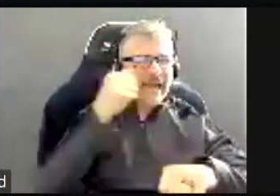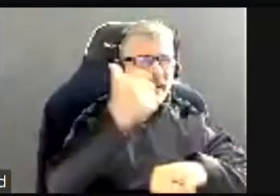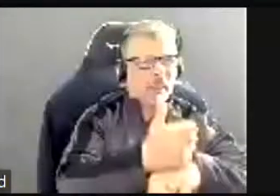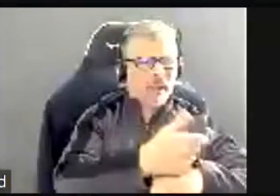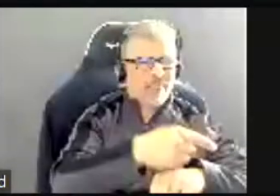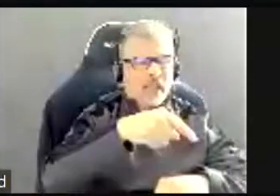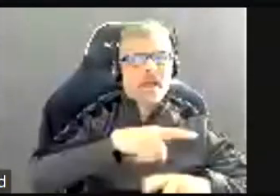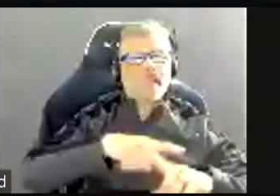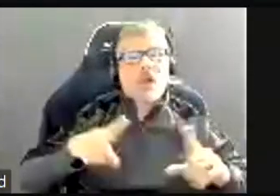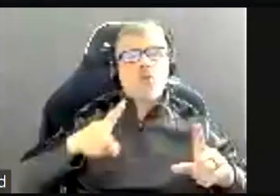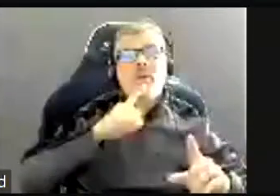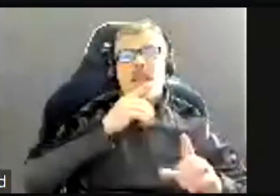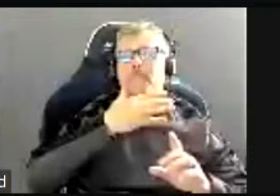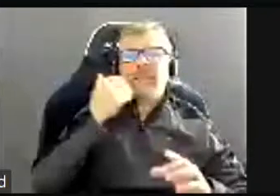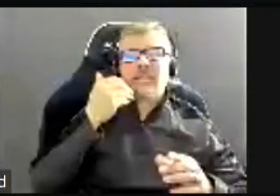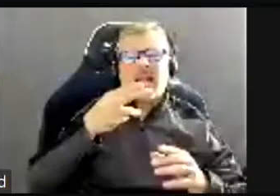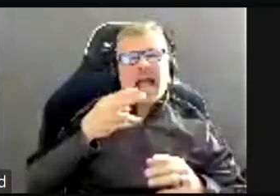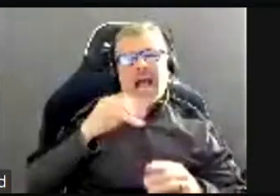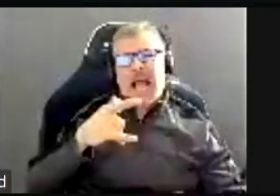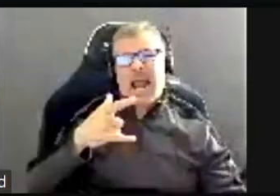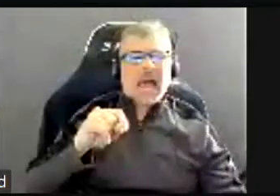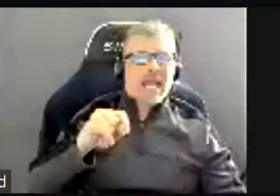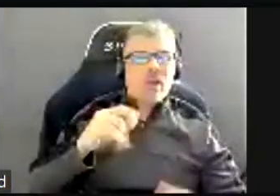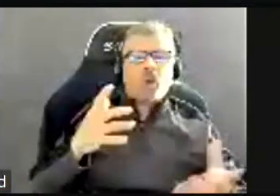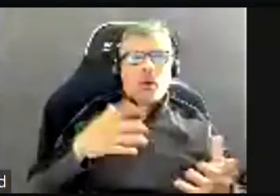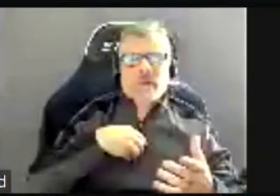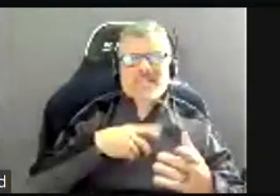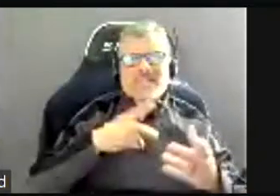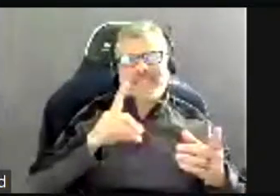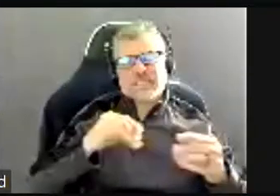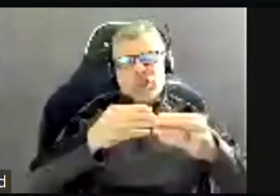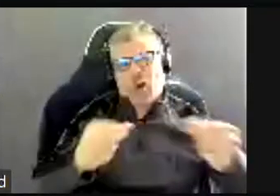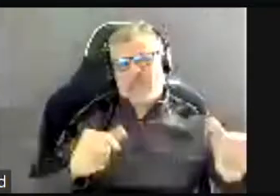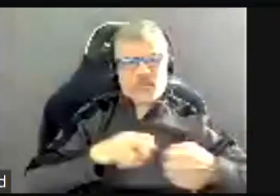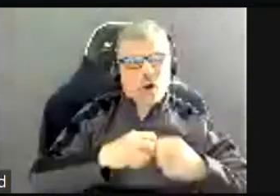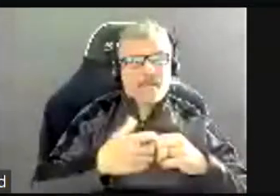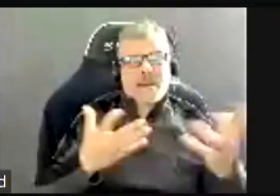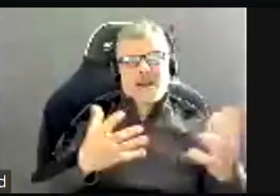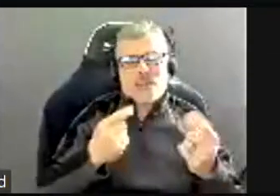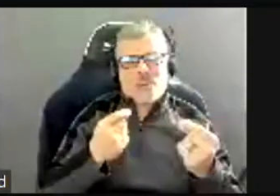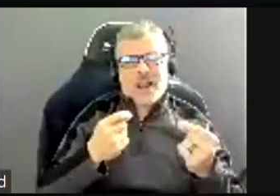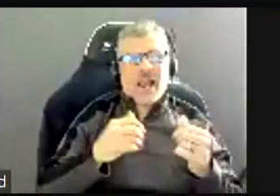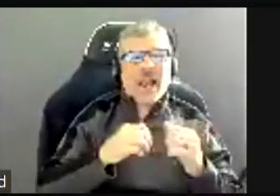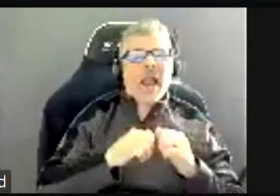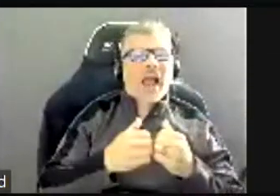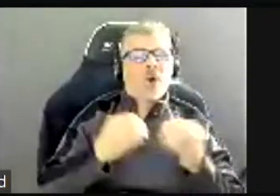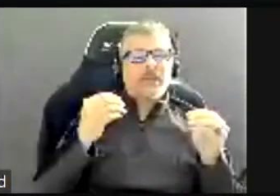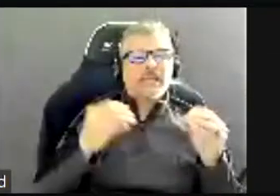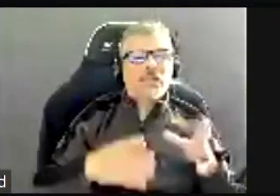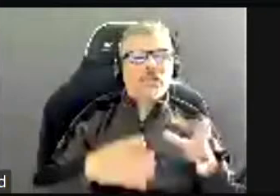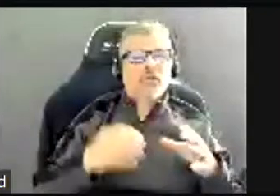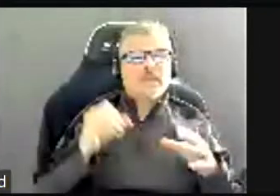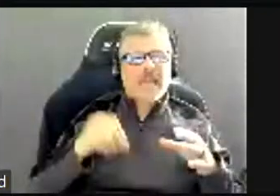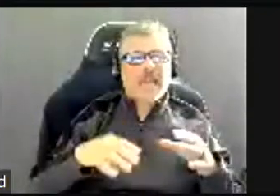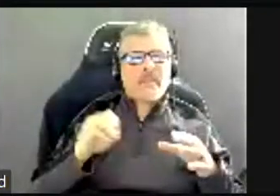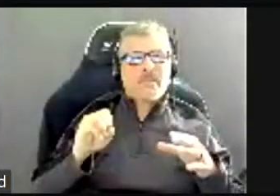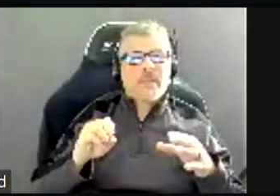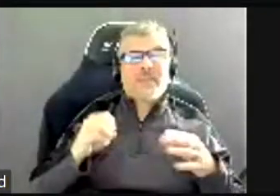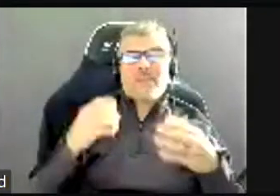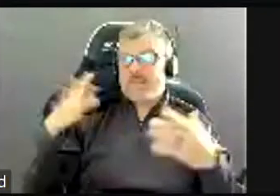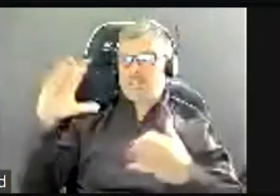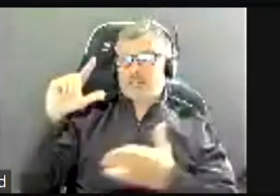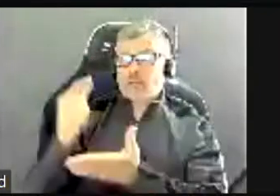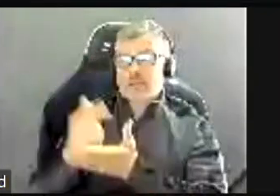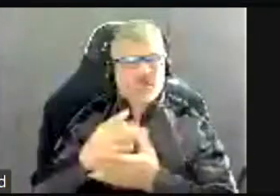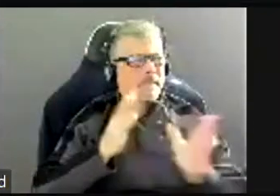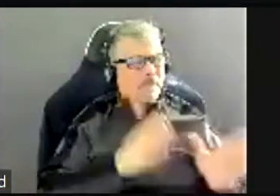highlight was, you guys, we solved the problem. We solved the problem of how teachers can come out and be prepared. Diane